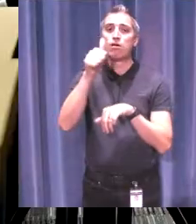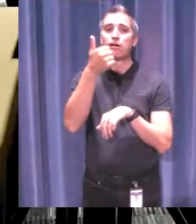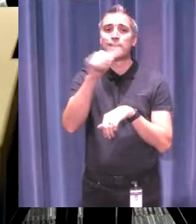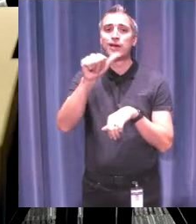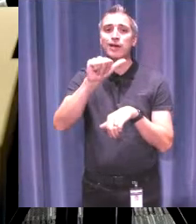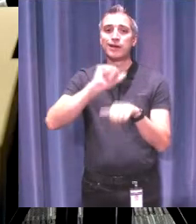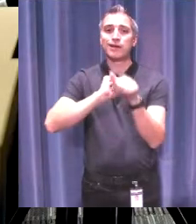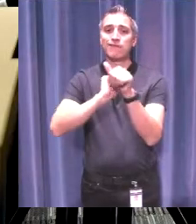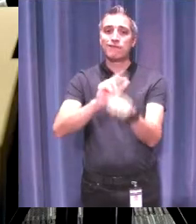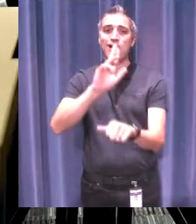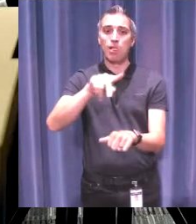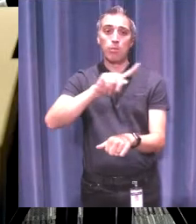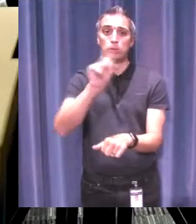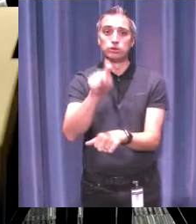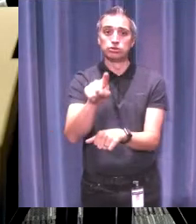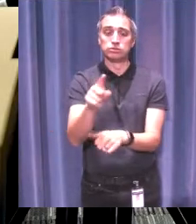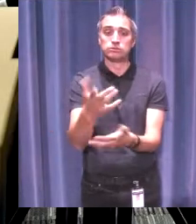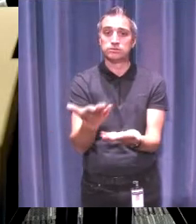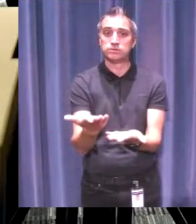that?